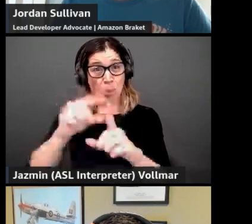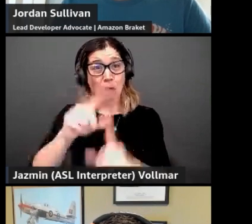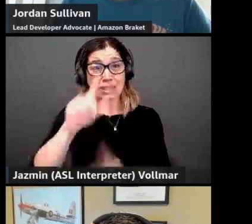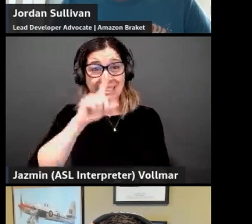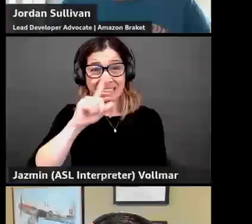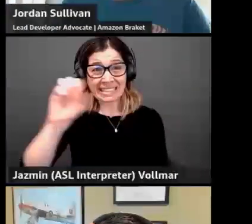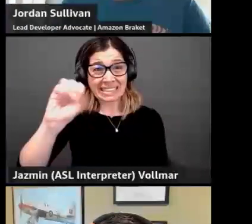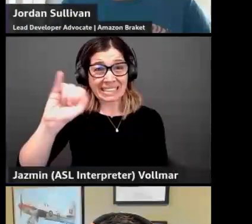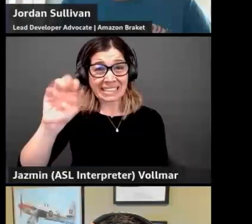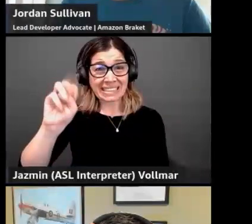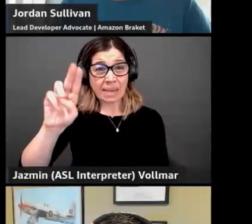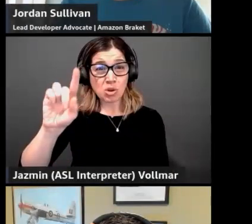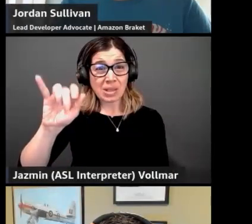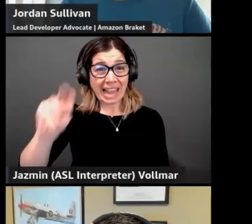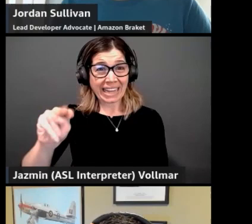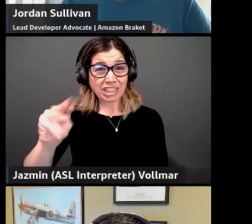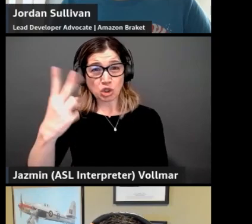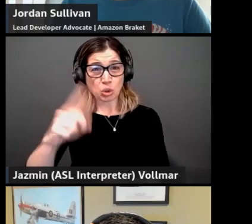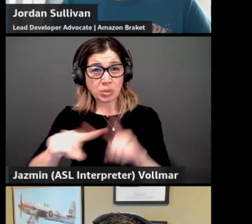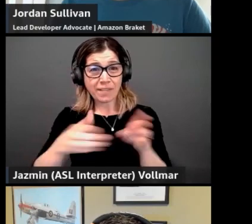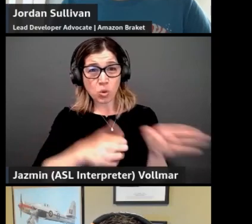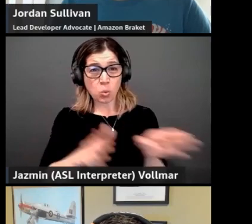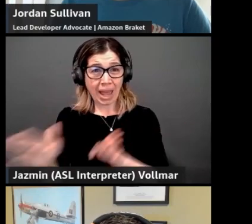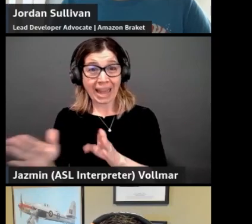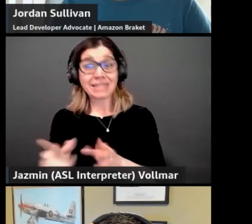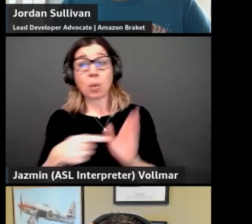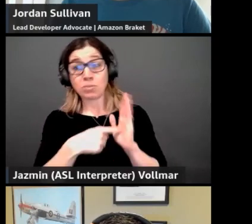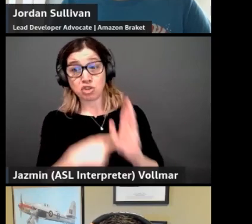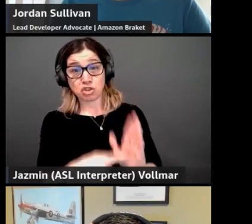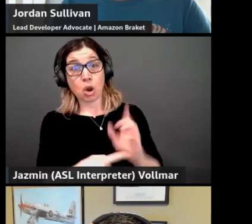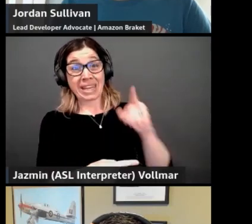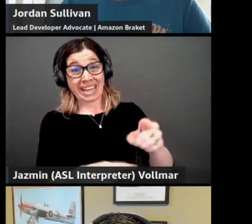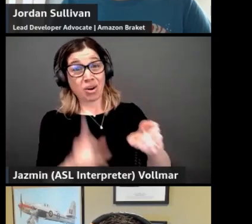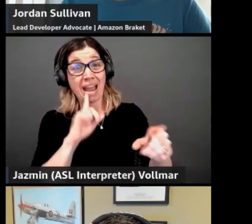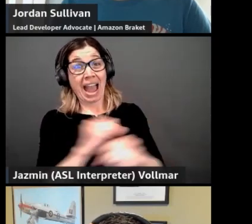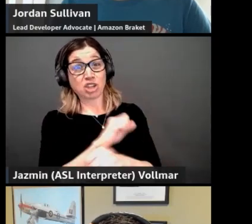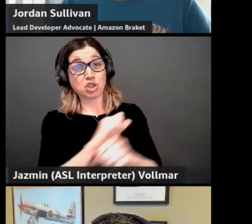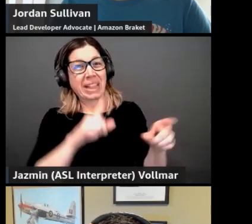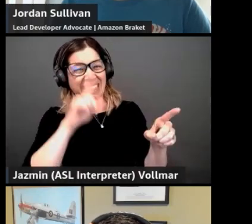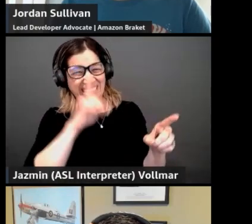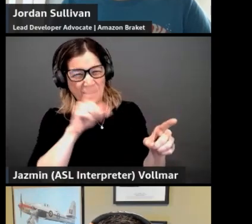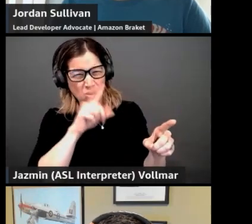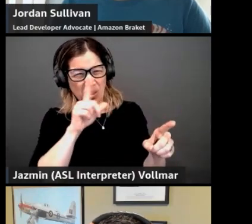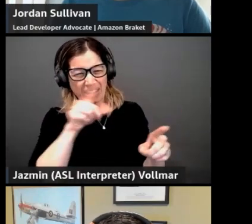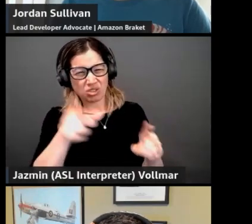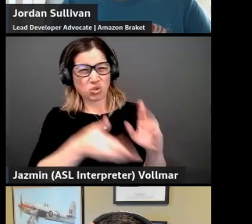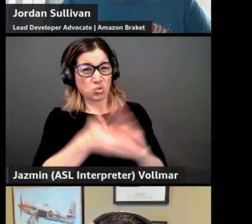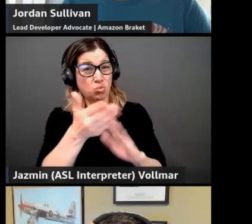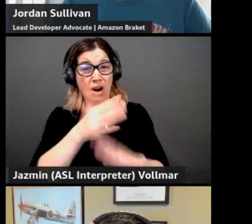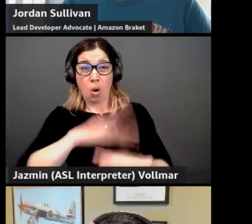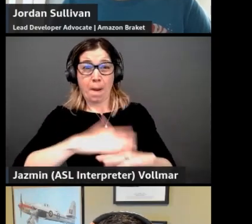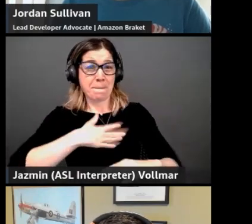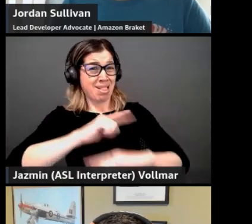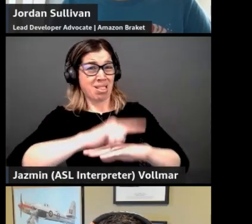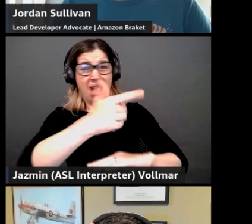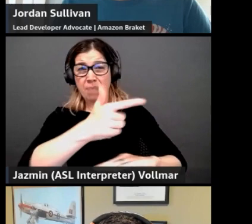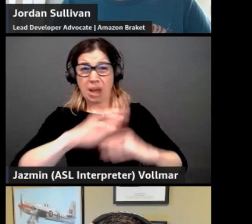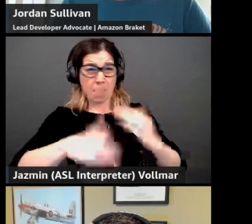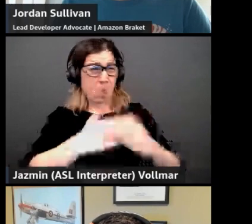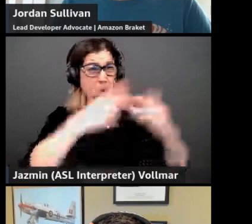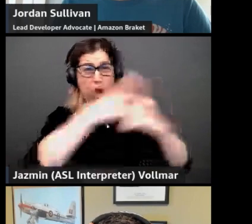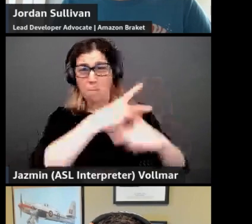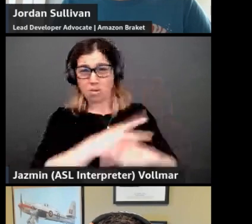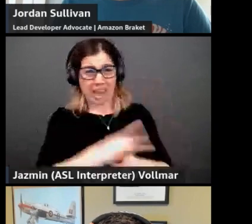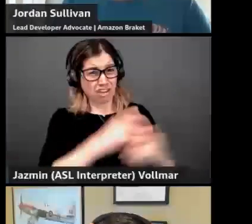different ways. What I'm showing you here is actually simulation. So this is like run on my laptop. The whole computation is done on my